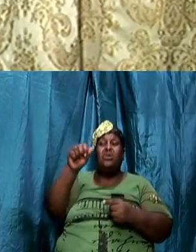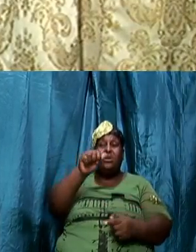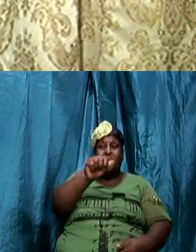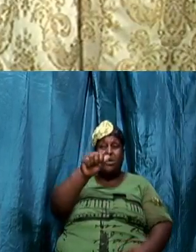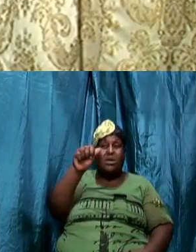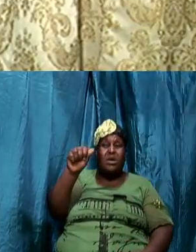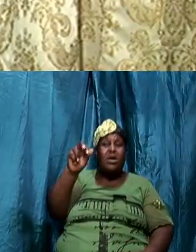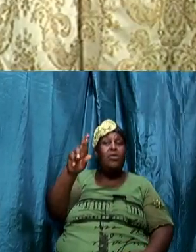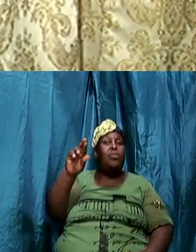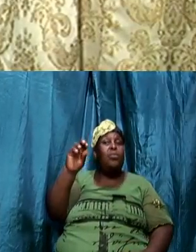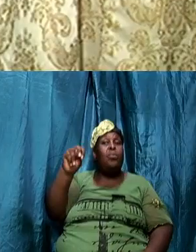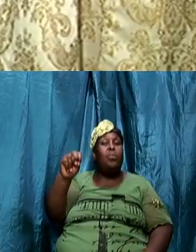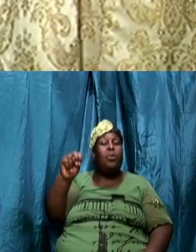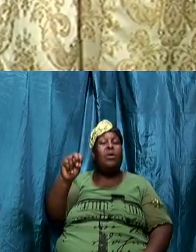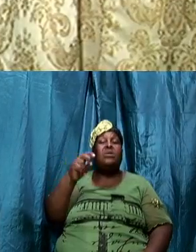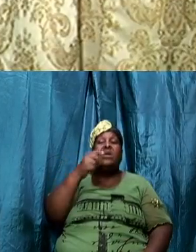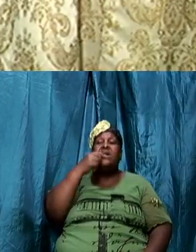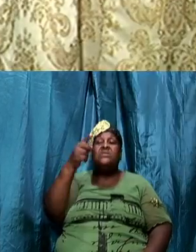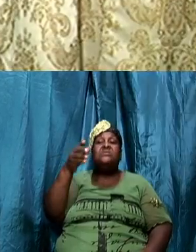Aaron said, all right.